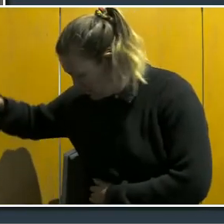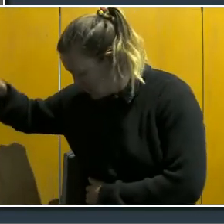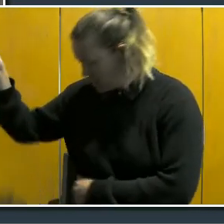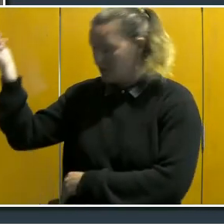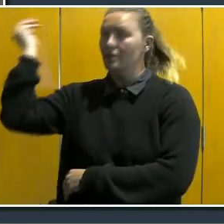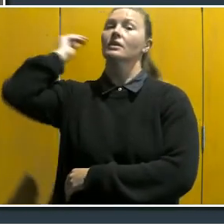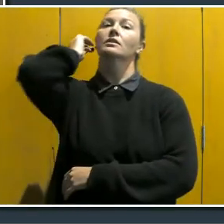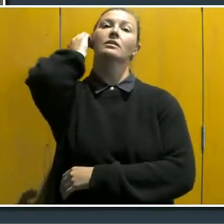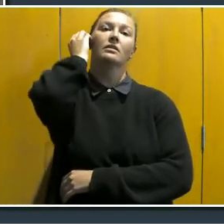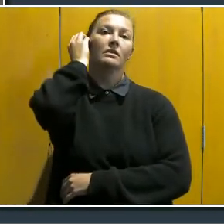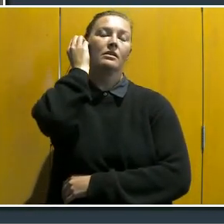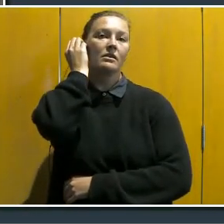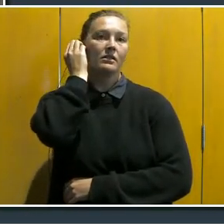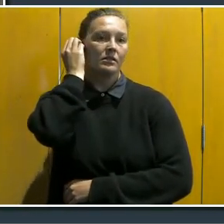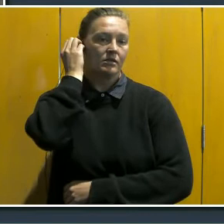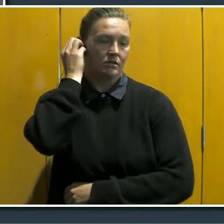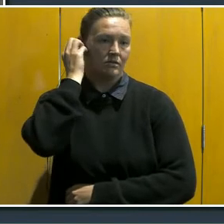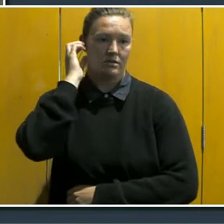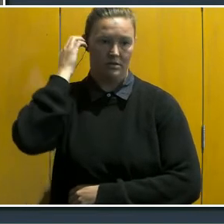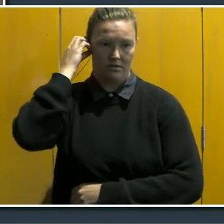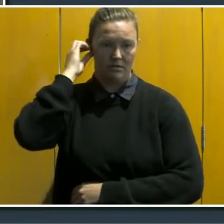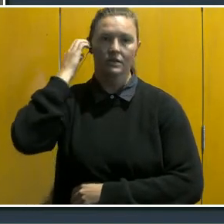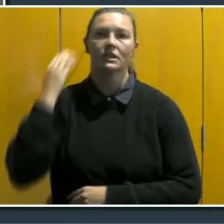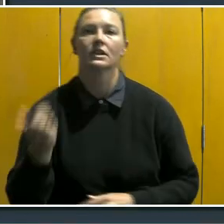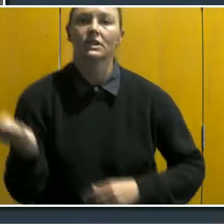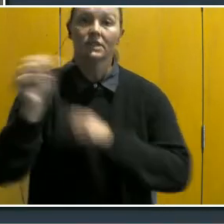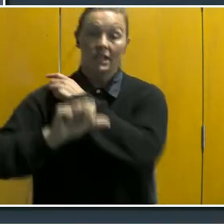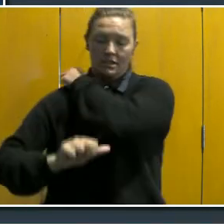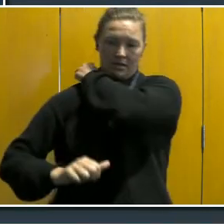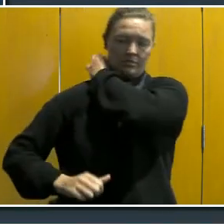And next I would invite Warwick Marshall.